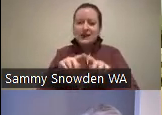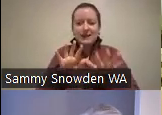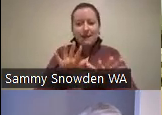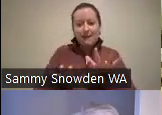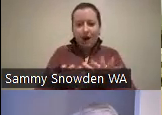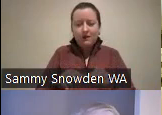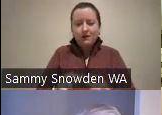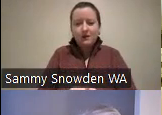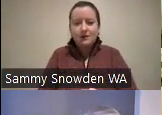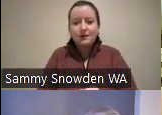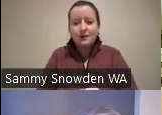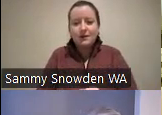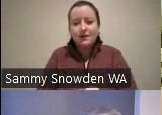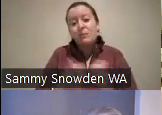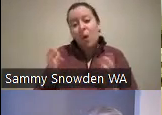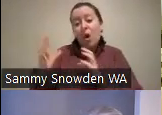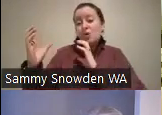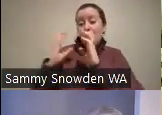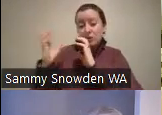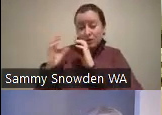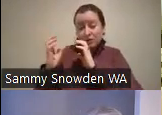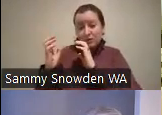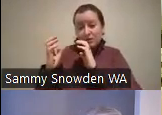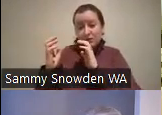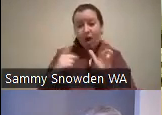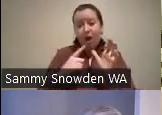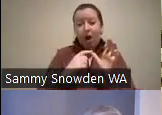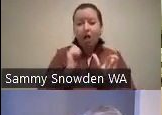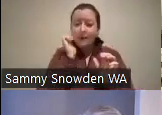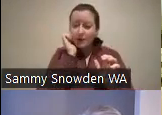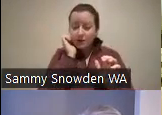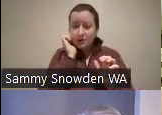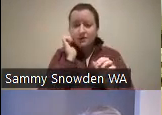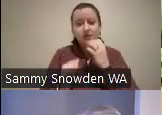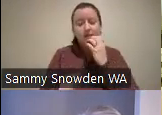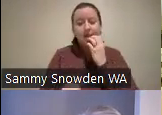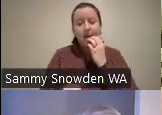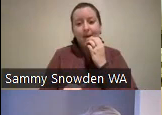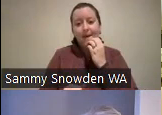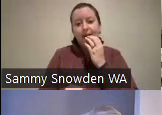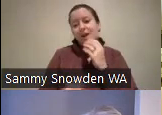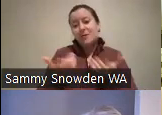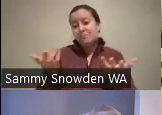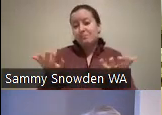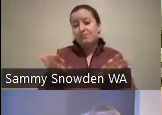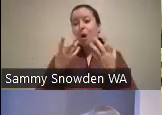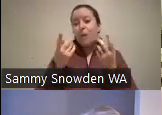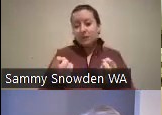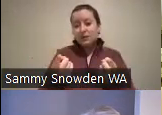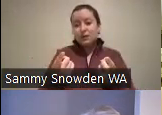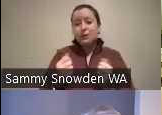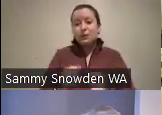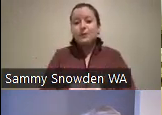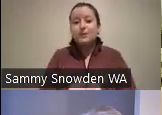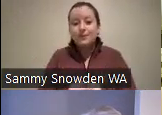I don't know, it's just a really, really good oil. You can use fractionated coconut oil as well. It's absolutely fine. Some of the oils or essential oils